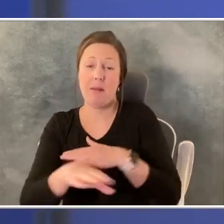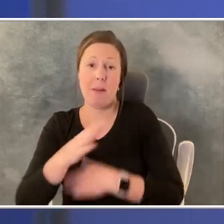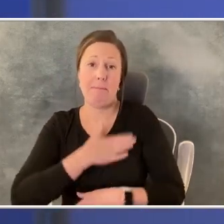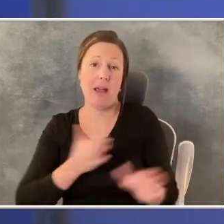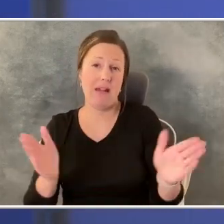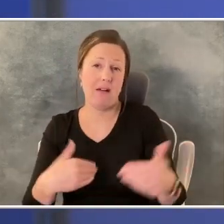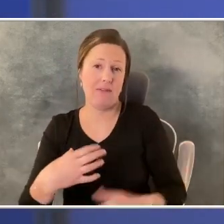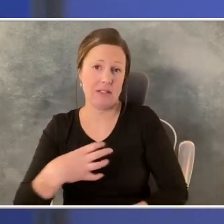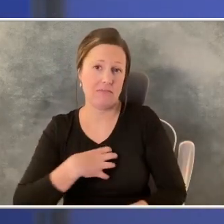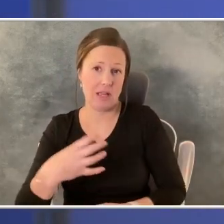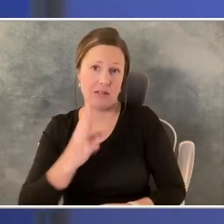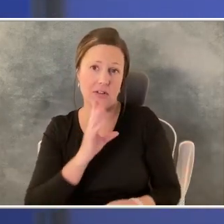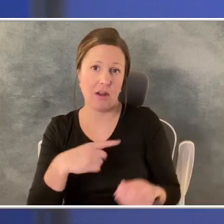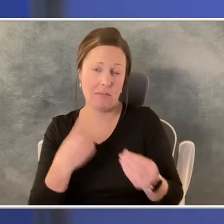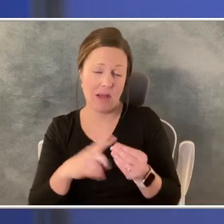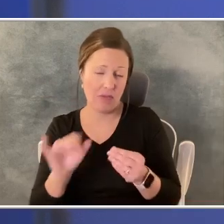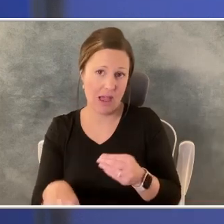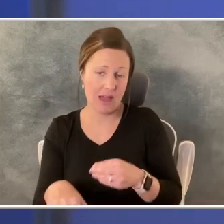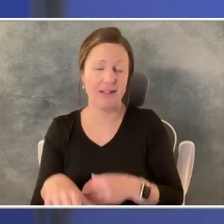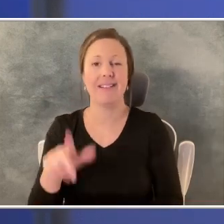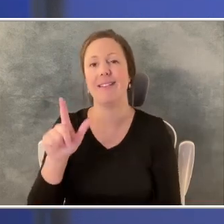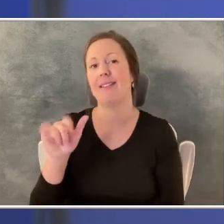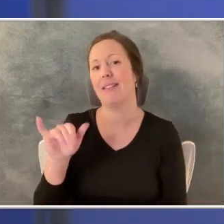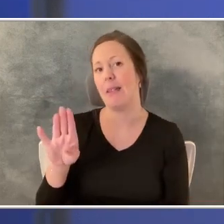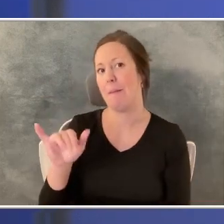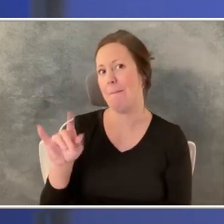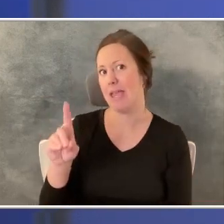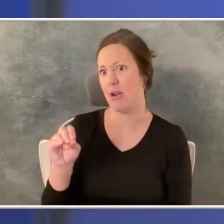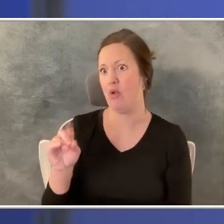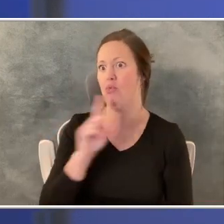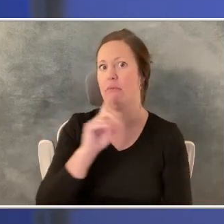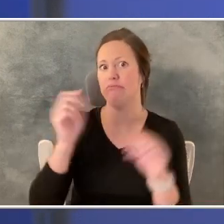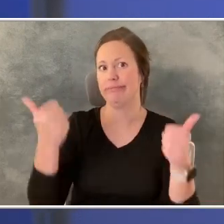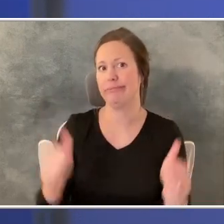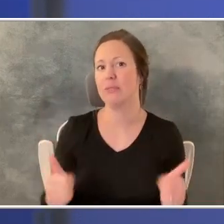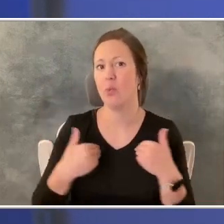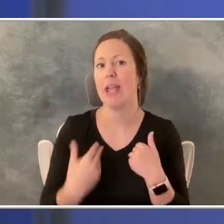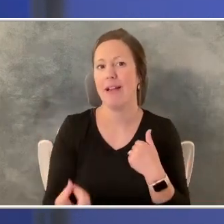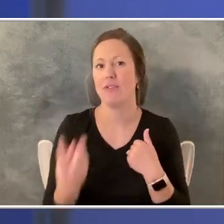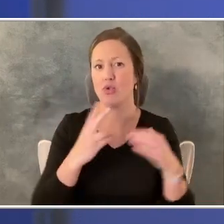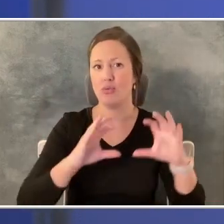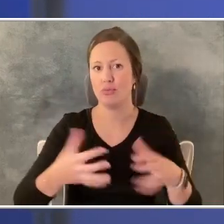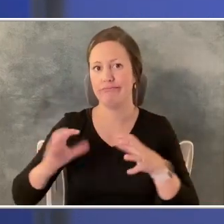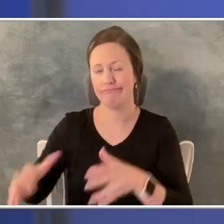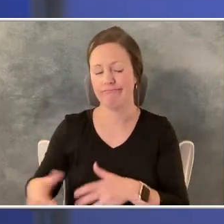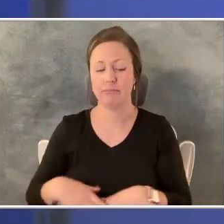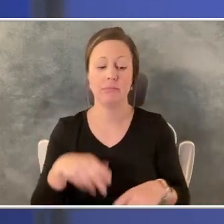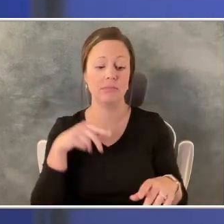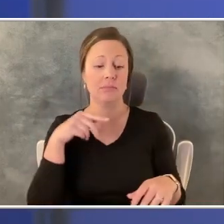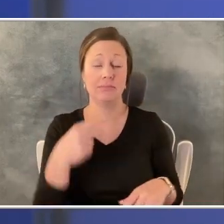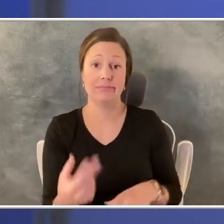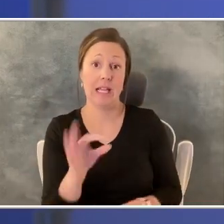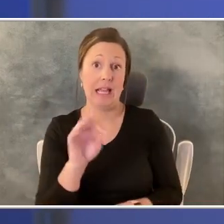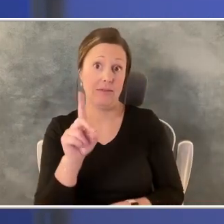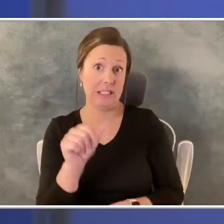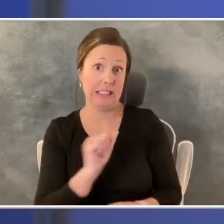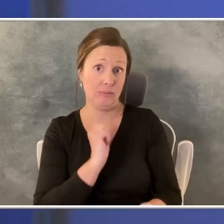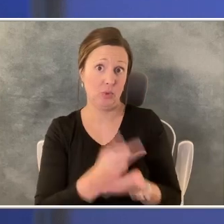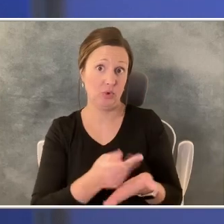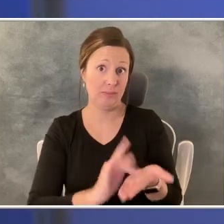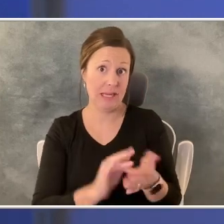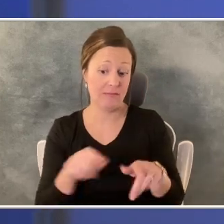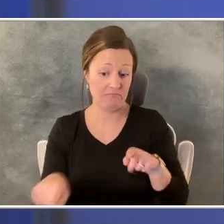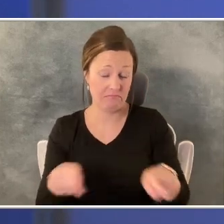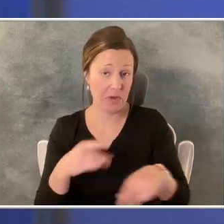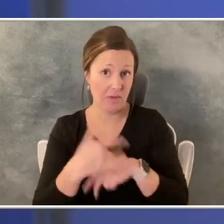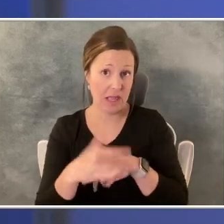terms, we have 2 kind of buckets. We have 2 FDA-approved medications that are available on the market that work fairly well. One